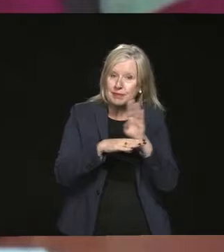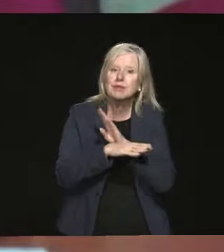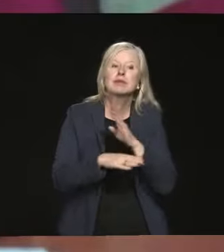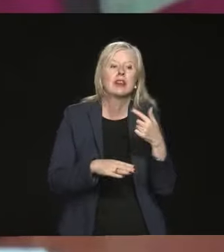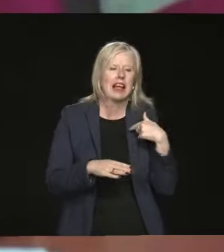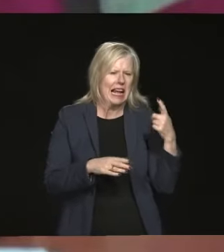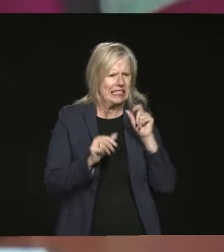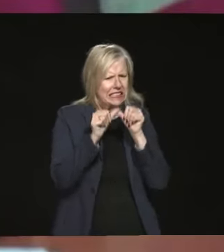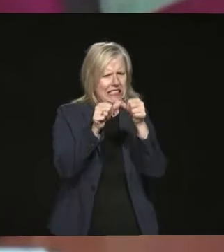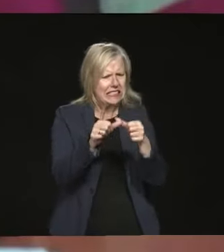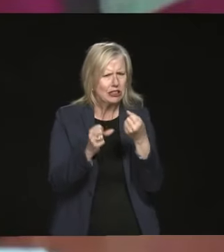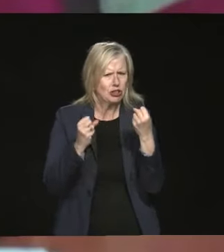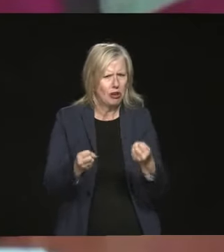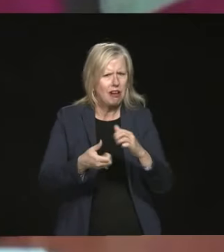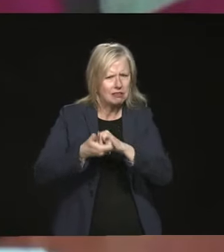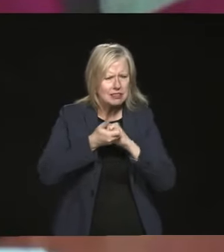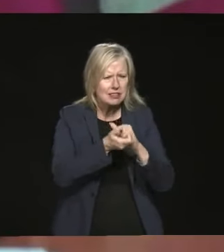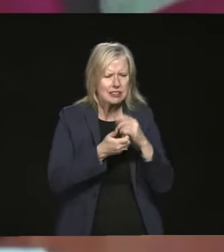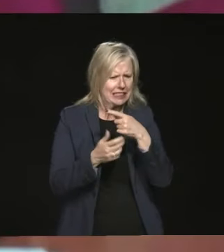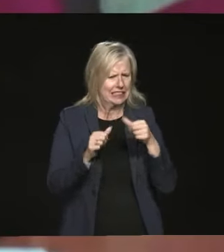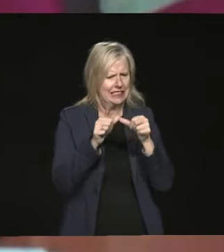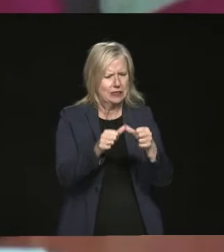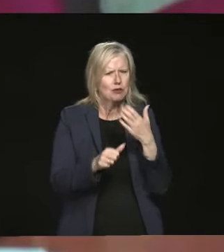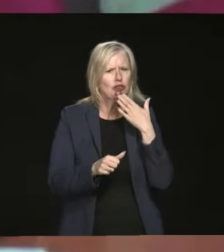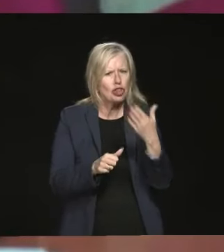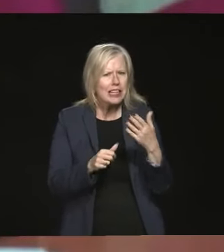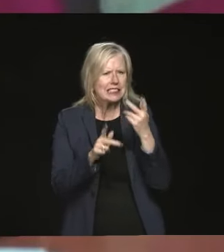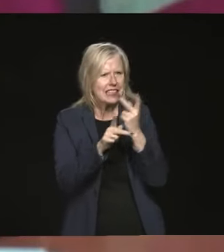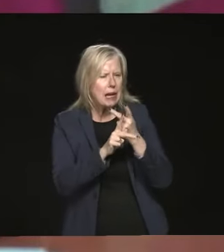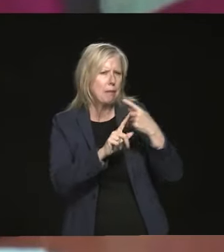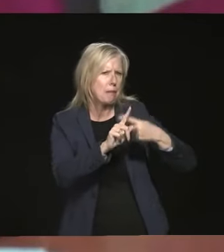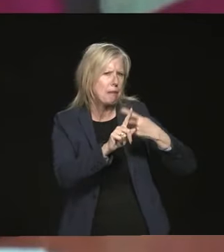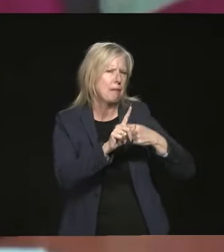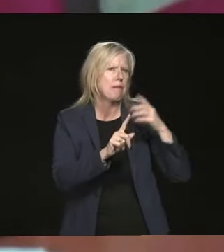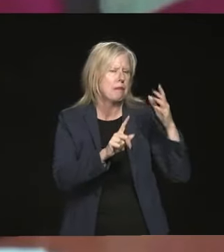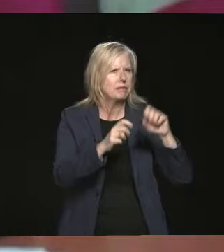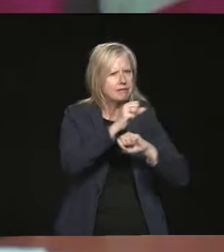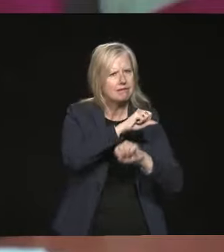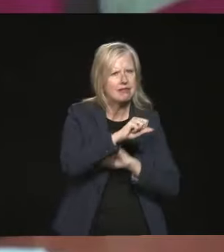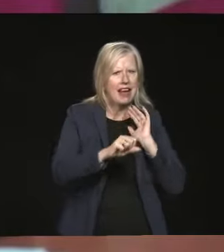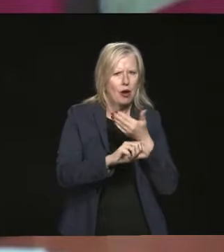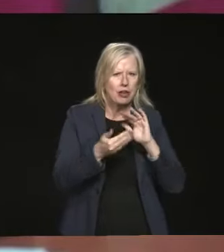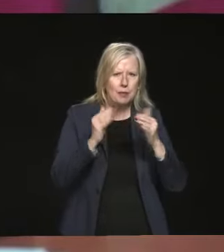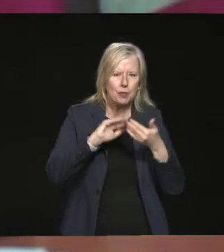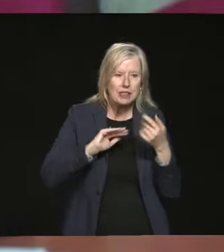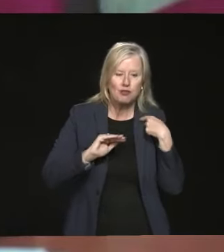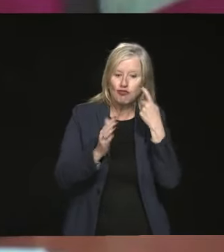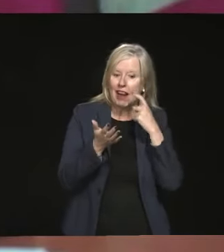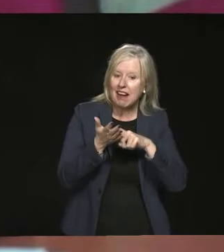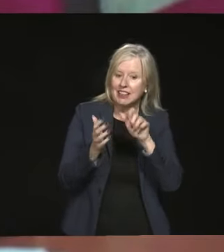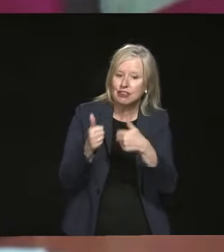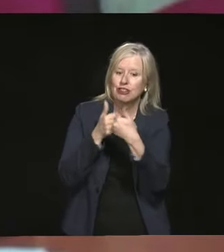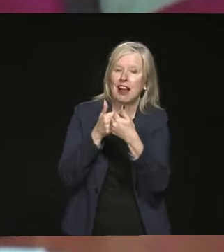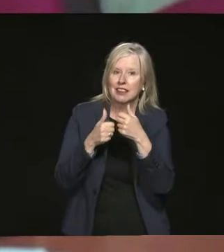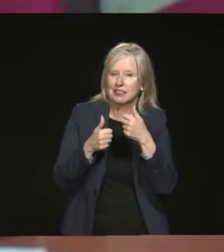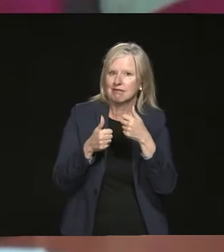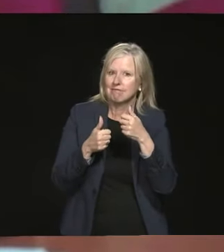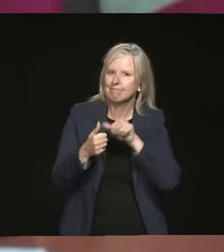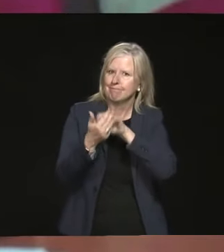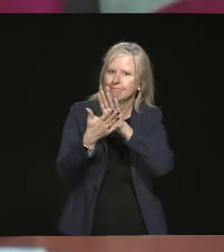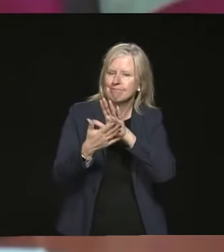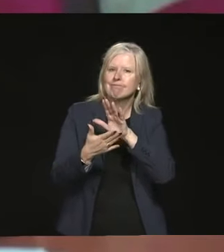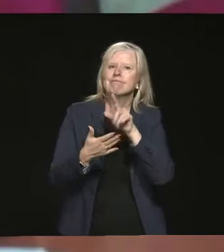tenants and pillars of our community. In recognition of the challenges that are facing Canadian businesses and commercial property owners,